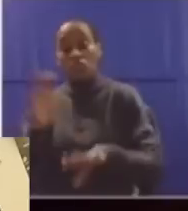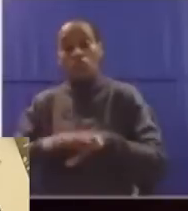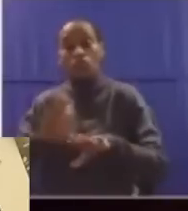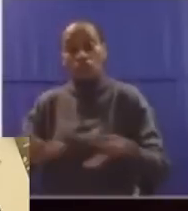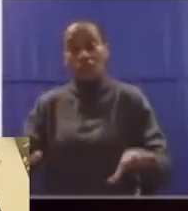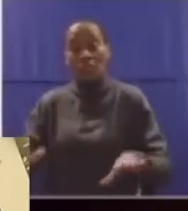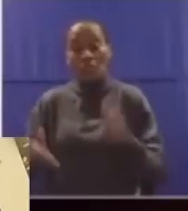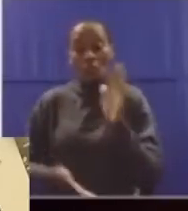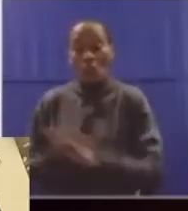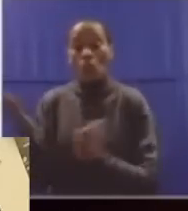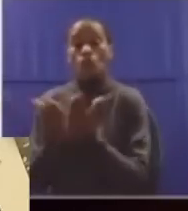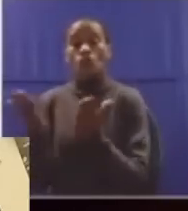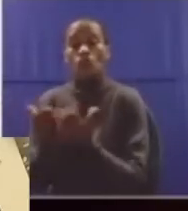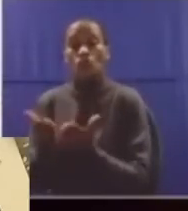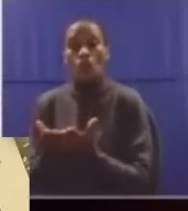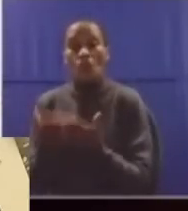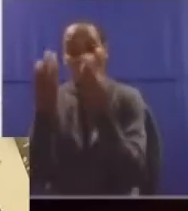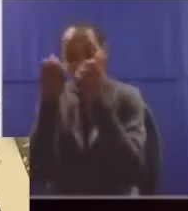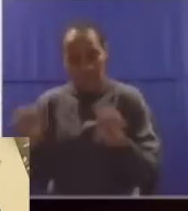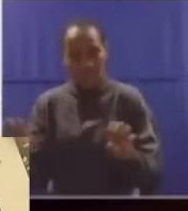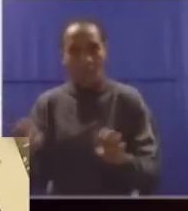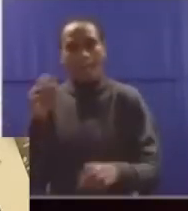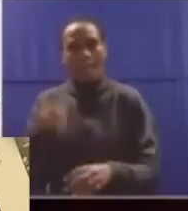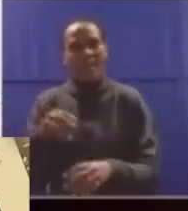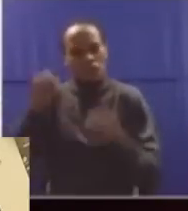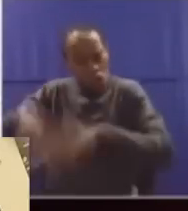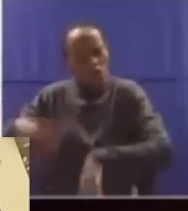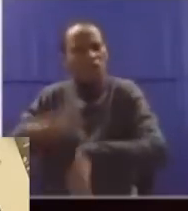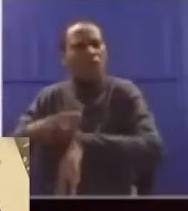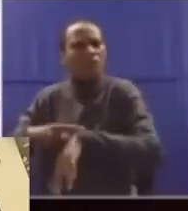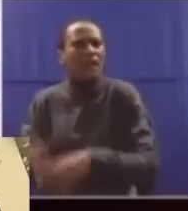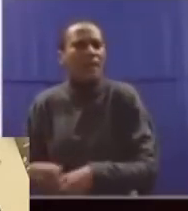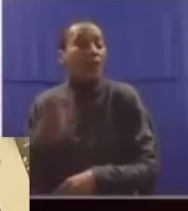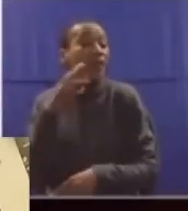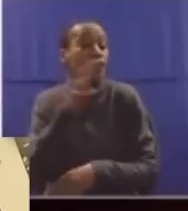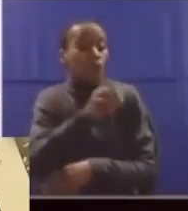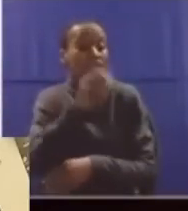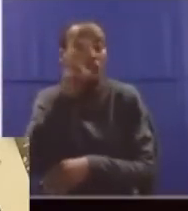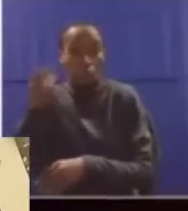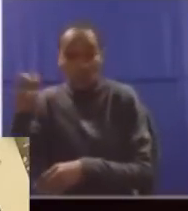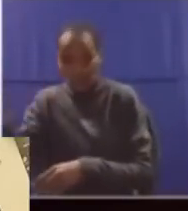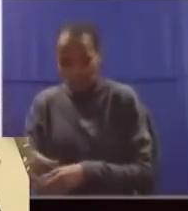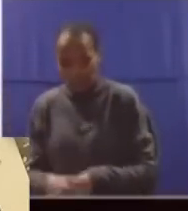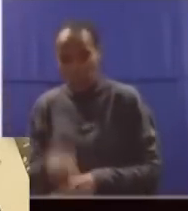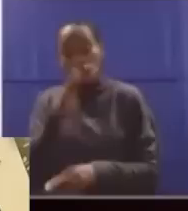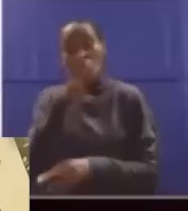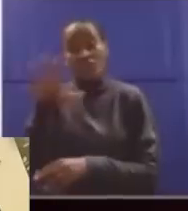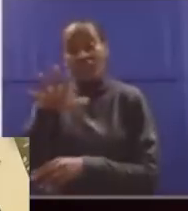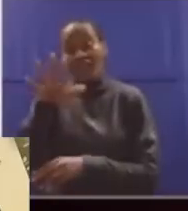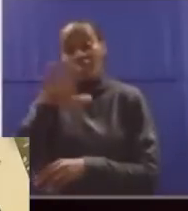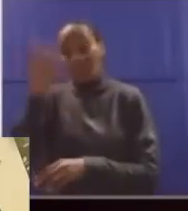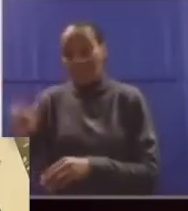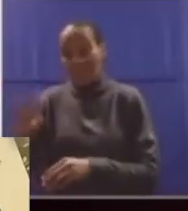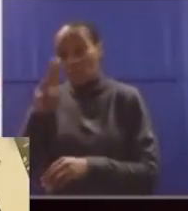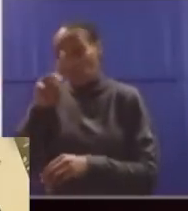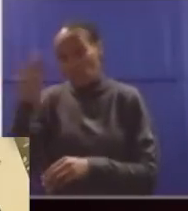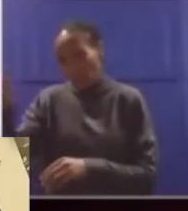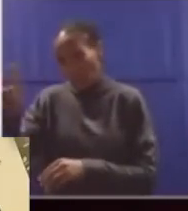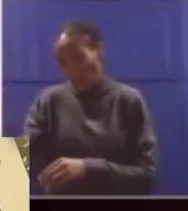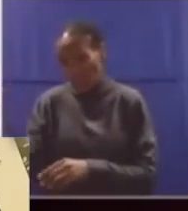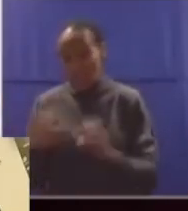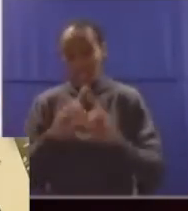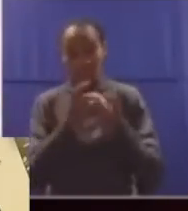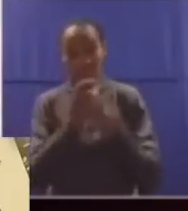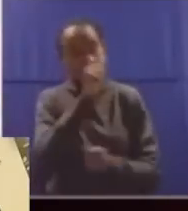no-fee schools lost 50 to 75% of their learning time in 2020, then 25% in 2021 because of your